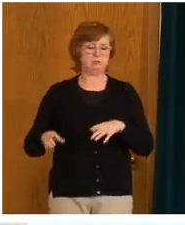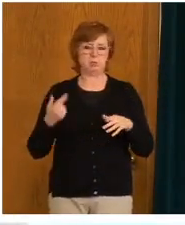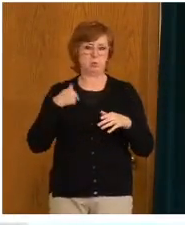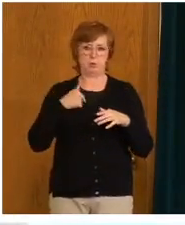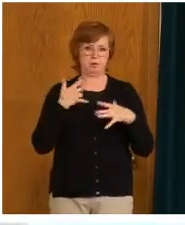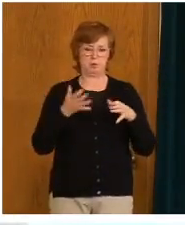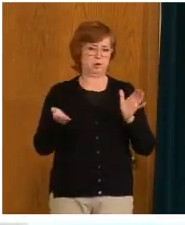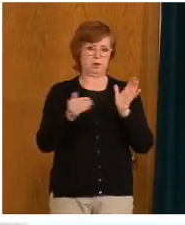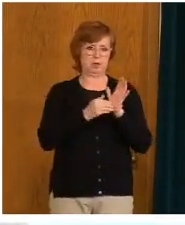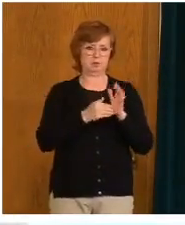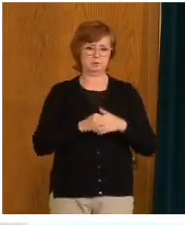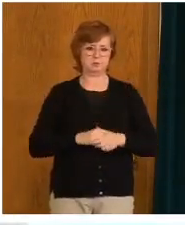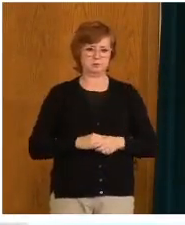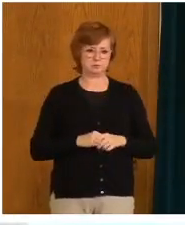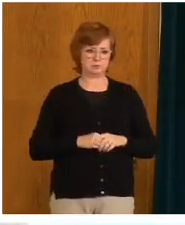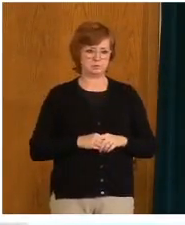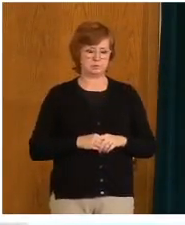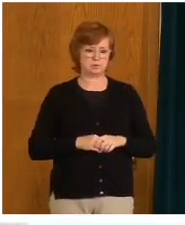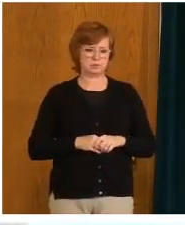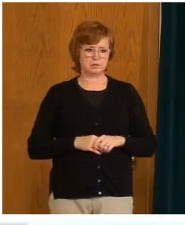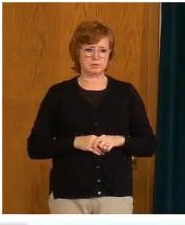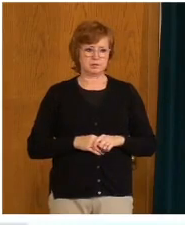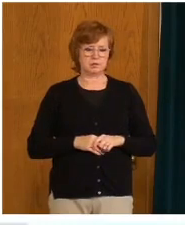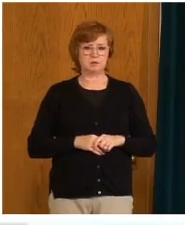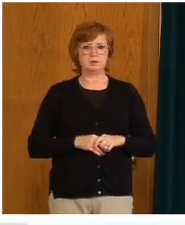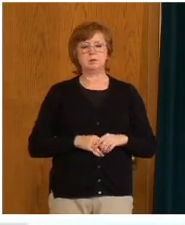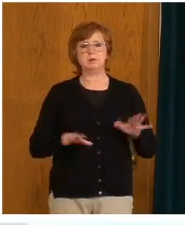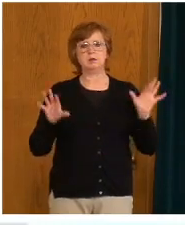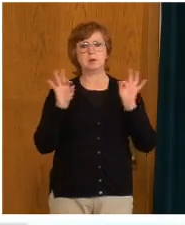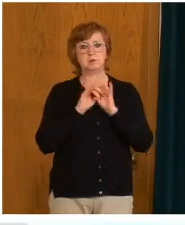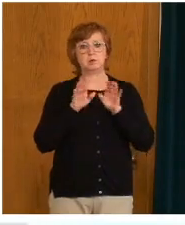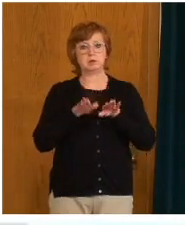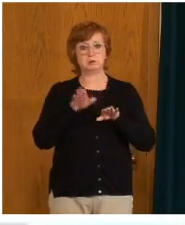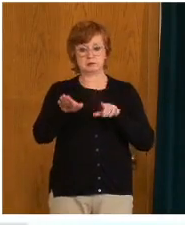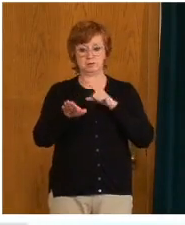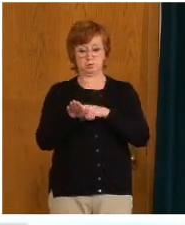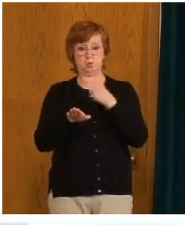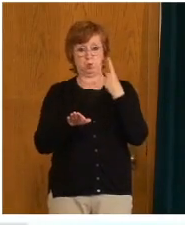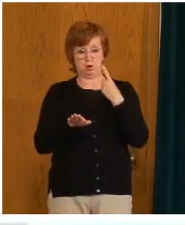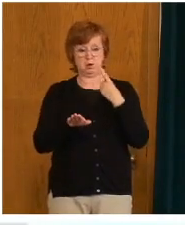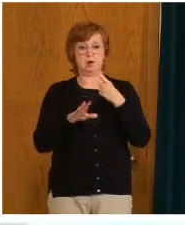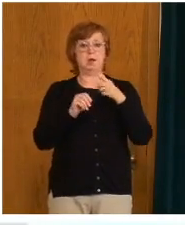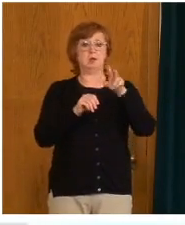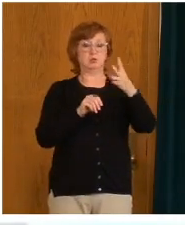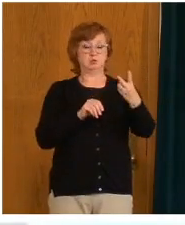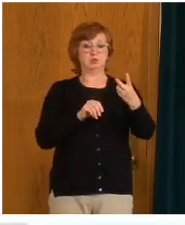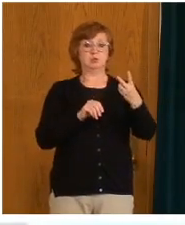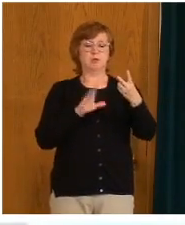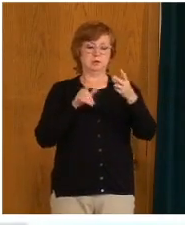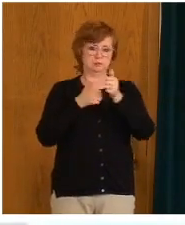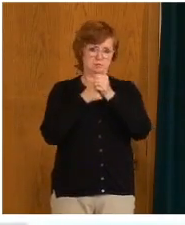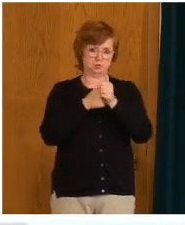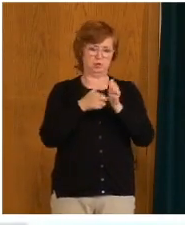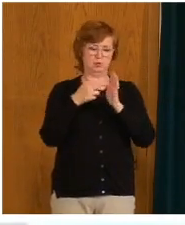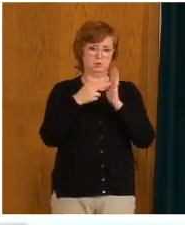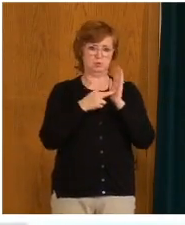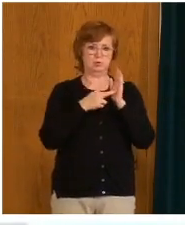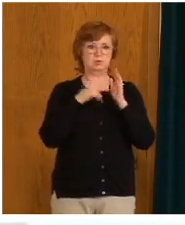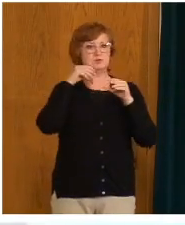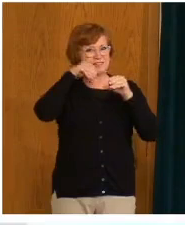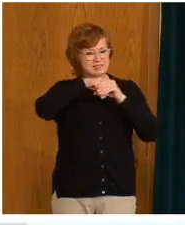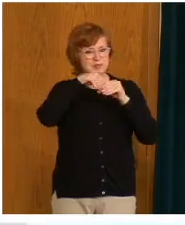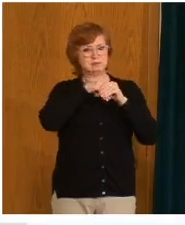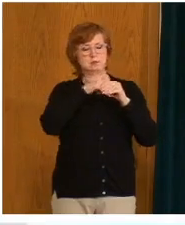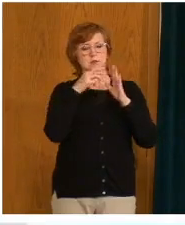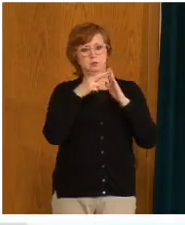and we still have to follow all the guidelines in step 1 and then in step 2 for all indoor gatherings till such time